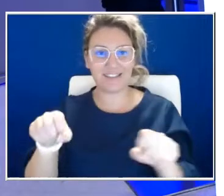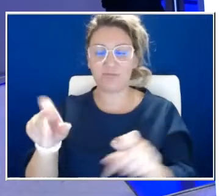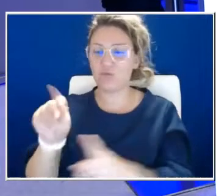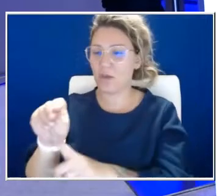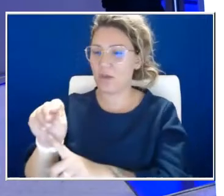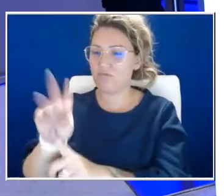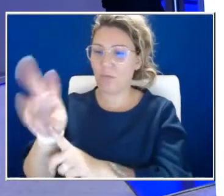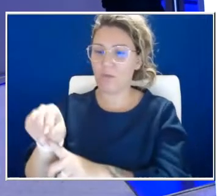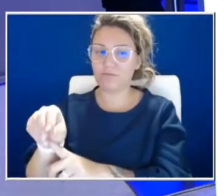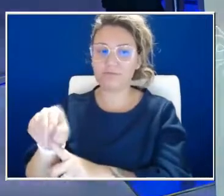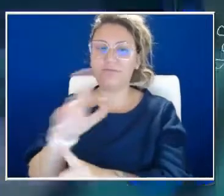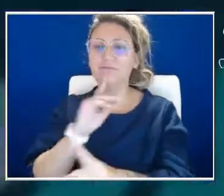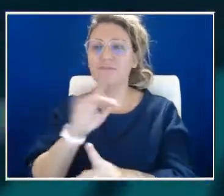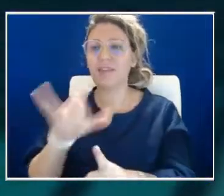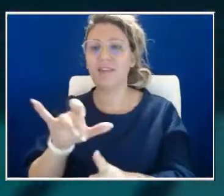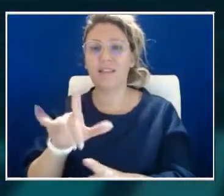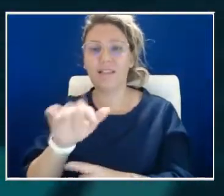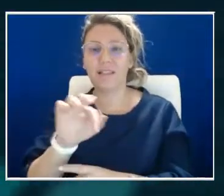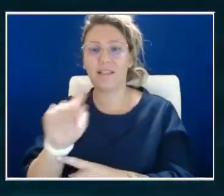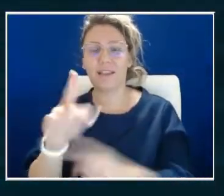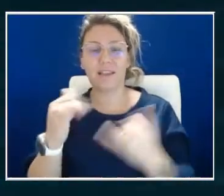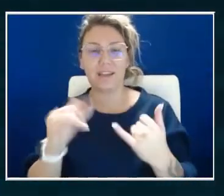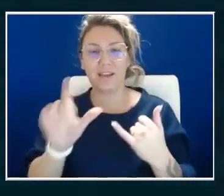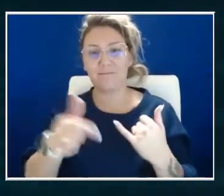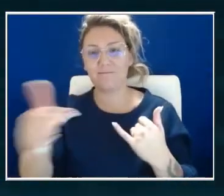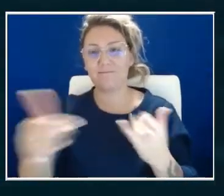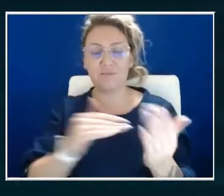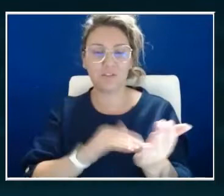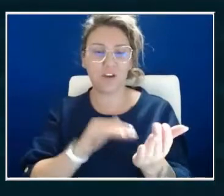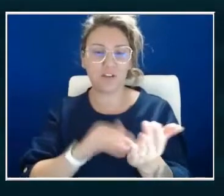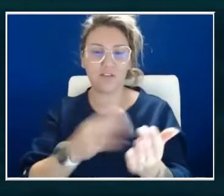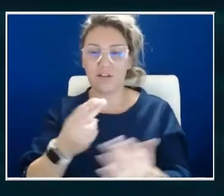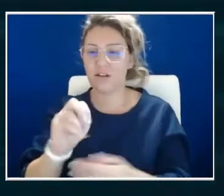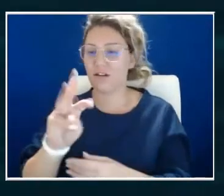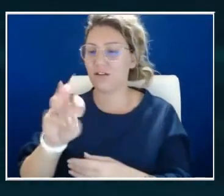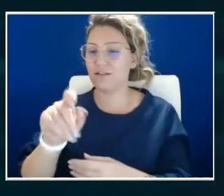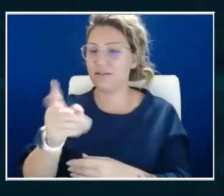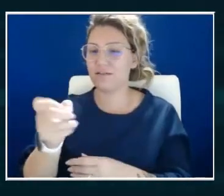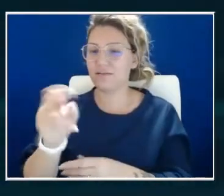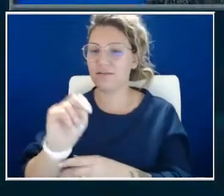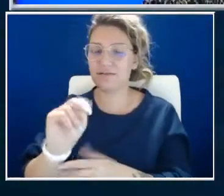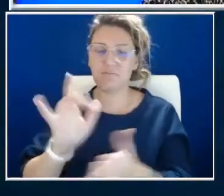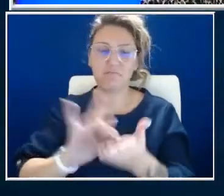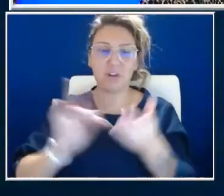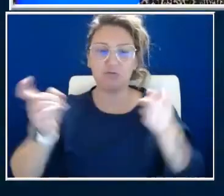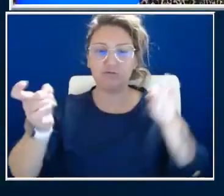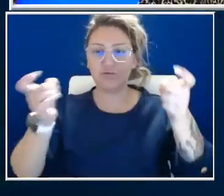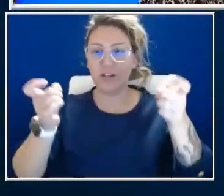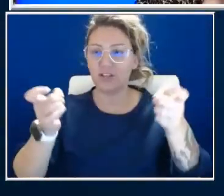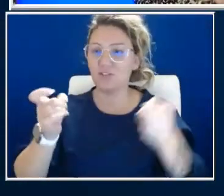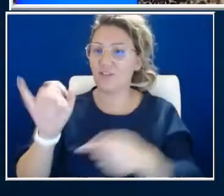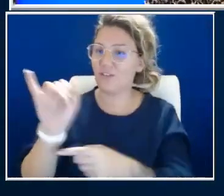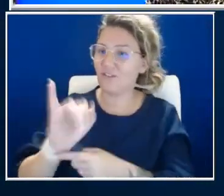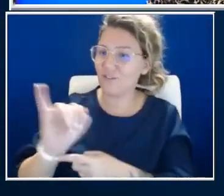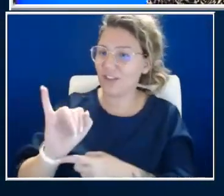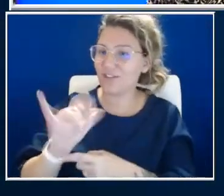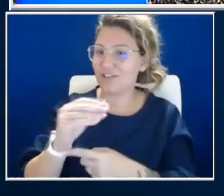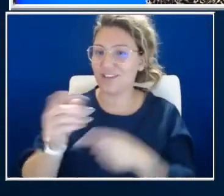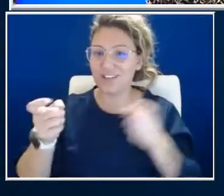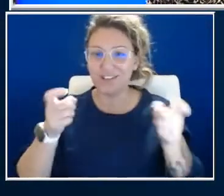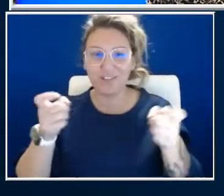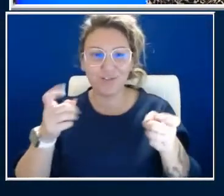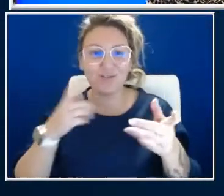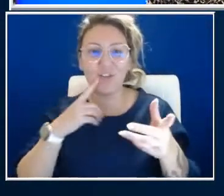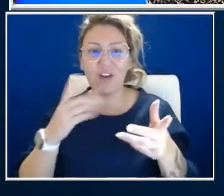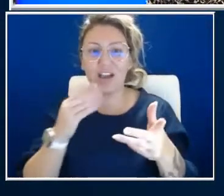But right now, let's get to Dr. Dana Hawkinson, Medical Director of Infection Prevention and Control, joining us virtually this morning with several counts, Doc